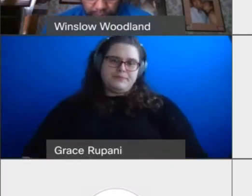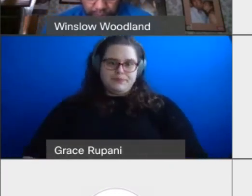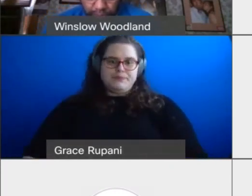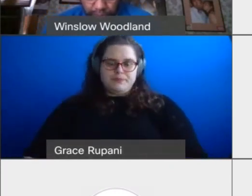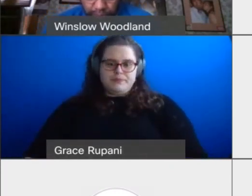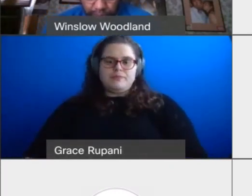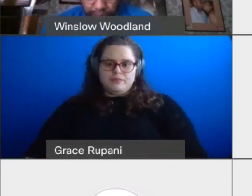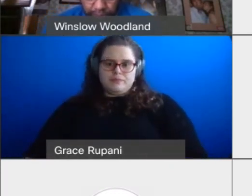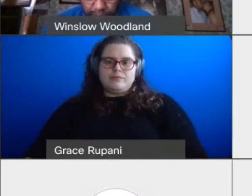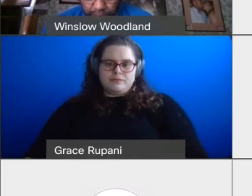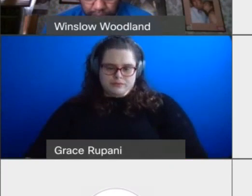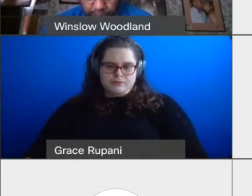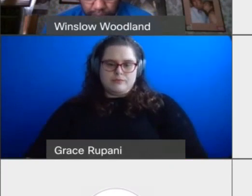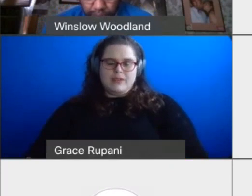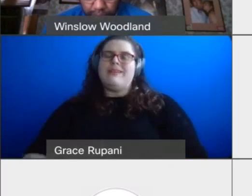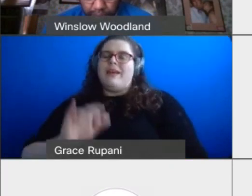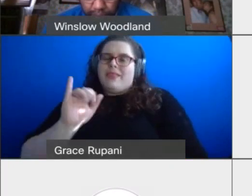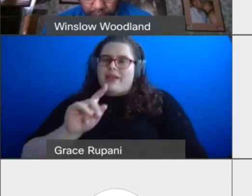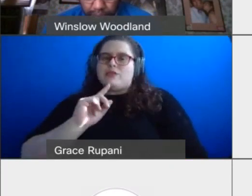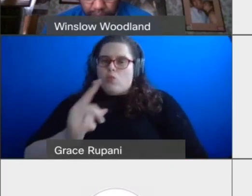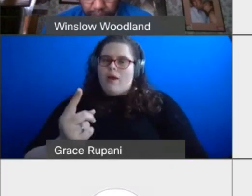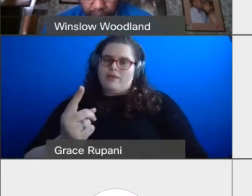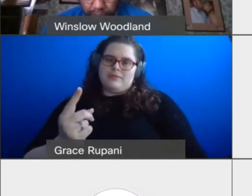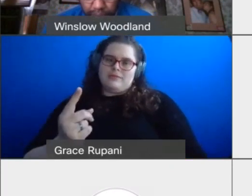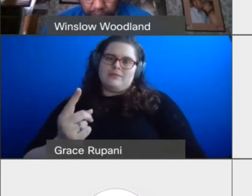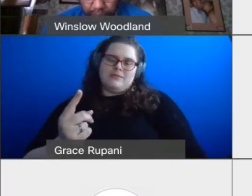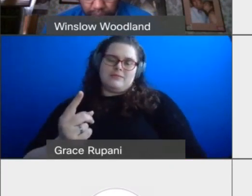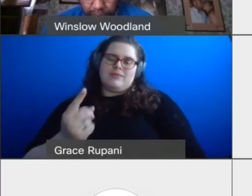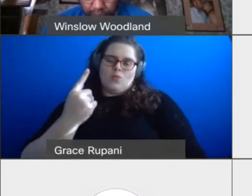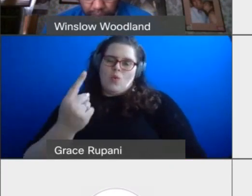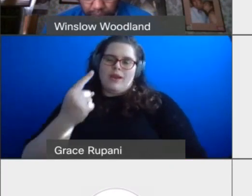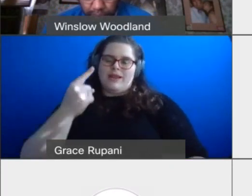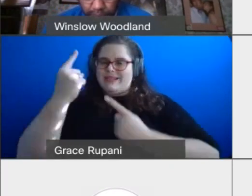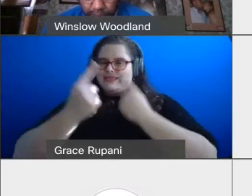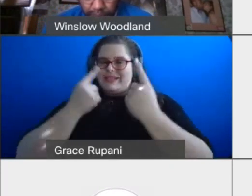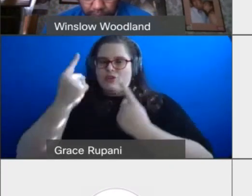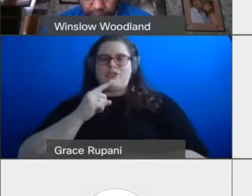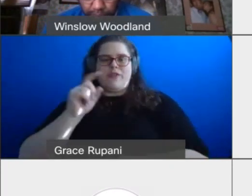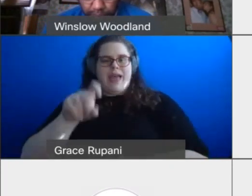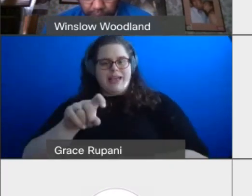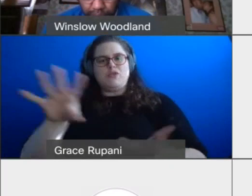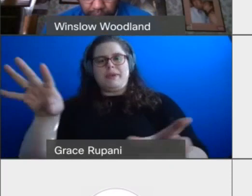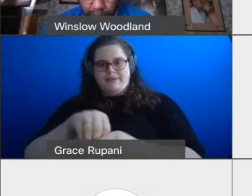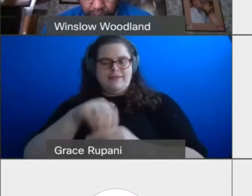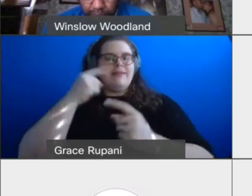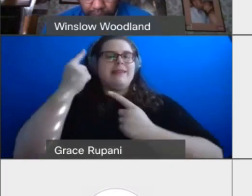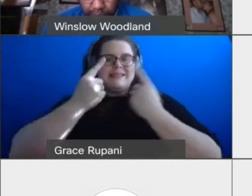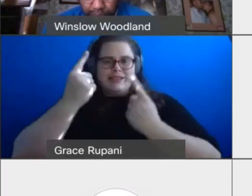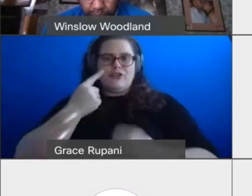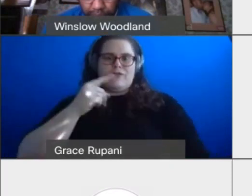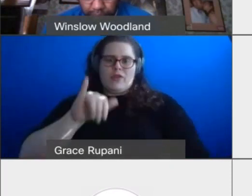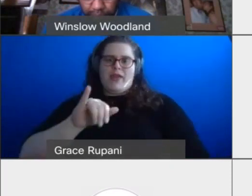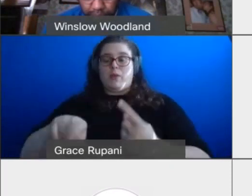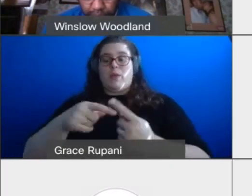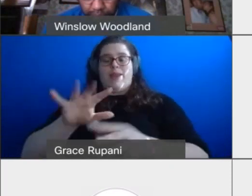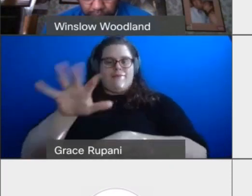And that is a consideration people are going to have to take into account when scheduling for a vaccine. And in those cases, they may